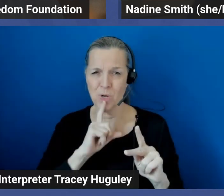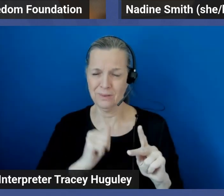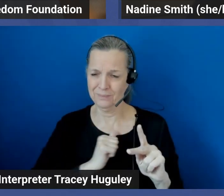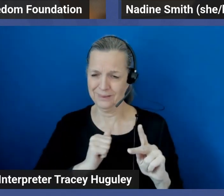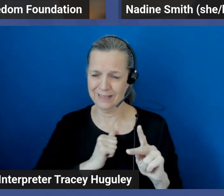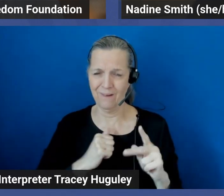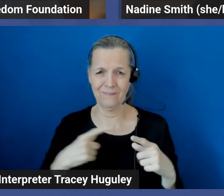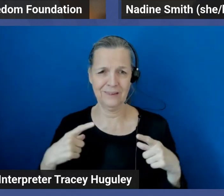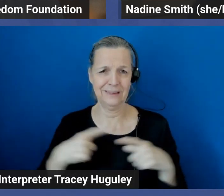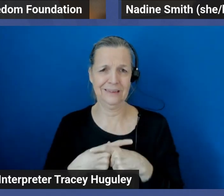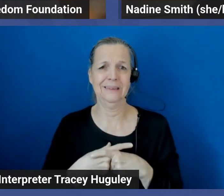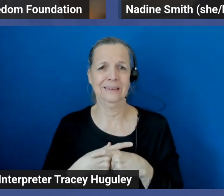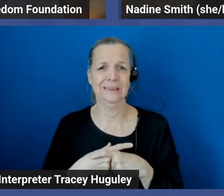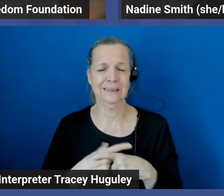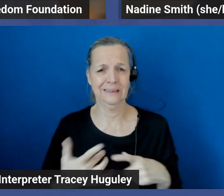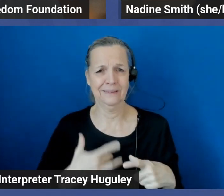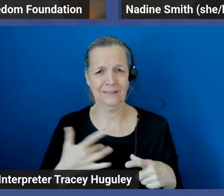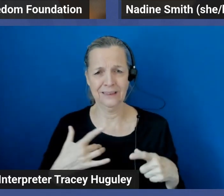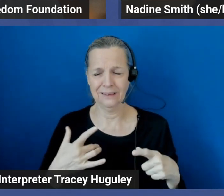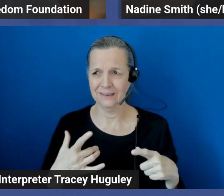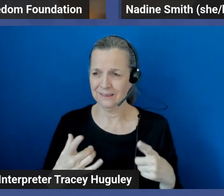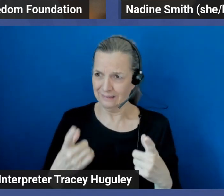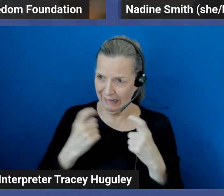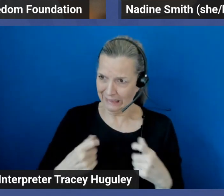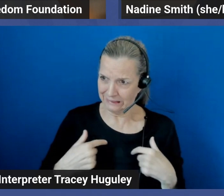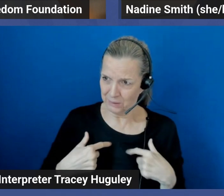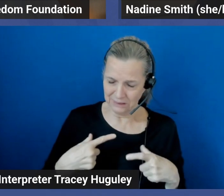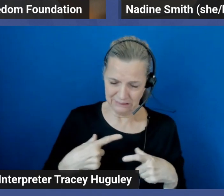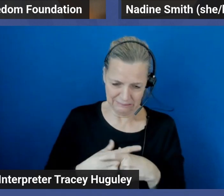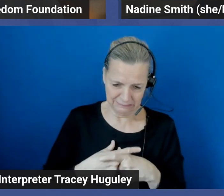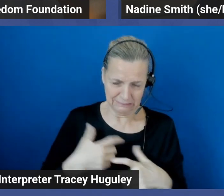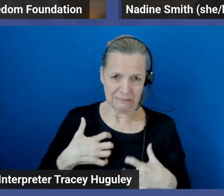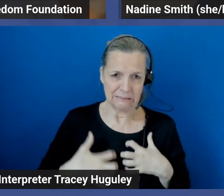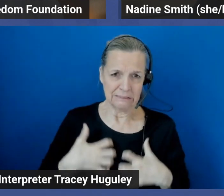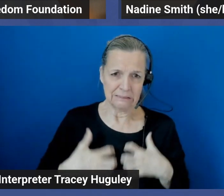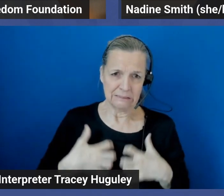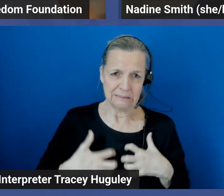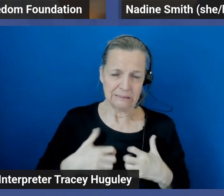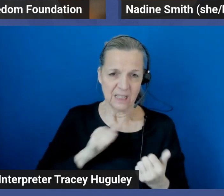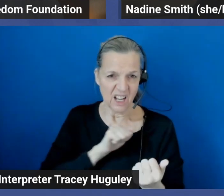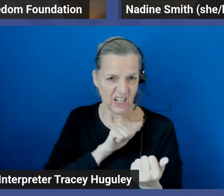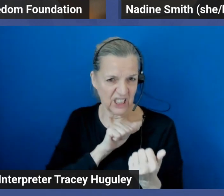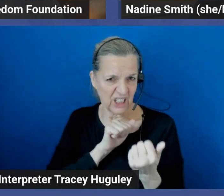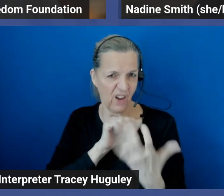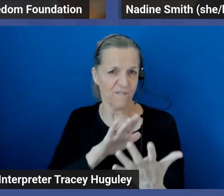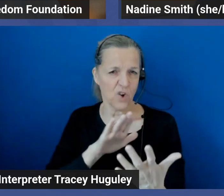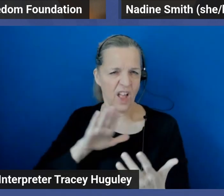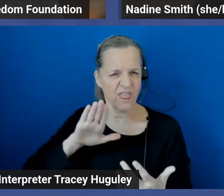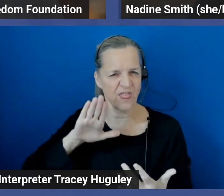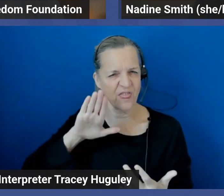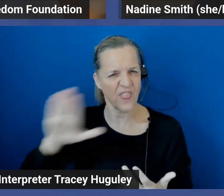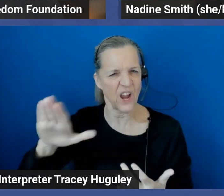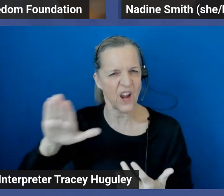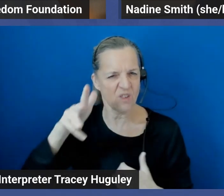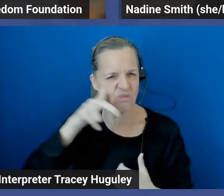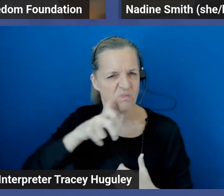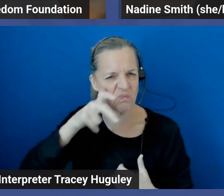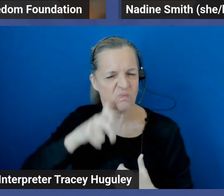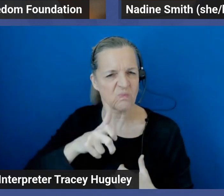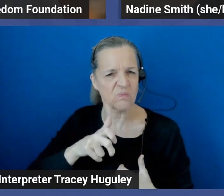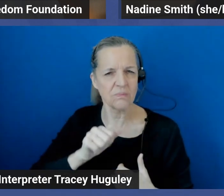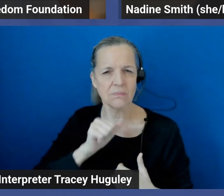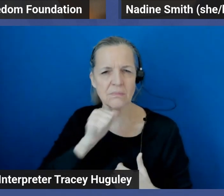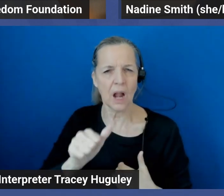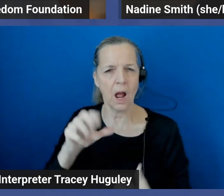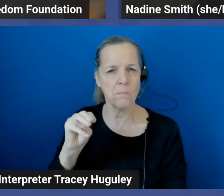is being asked of them. And when you make them confront the morality or immorality of what they're doing, it can be enough to